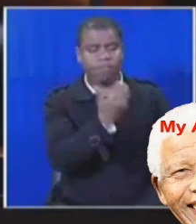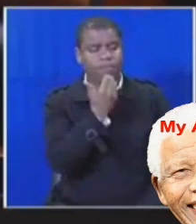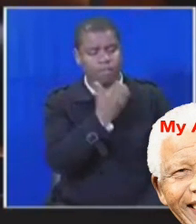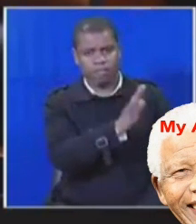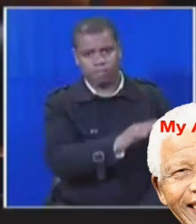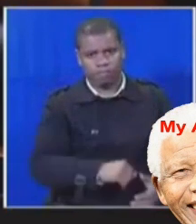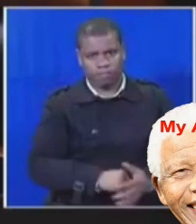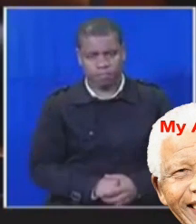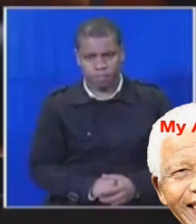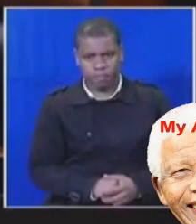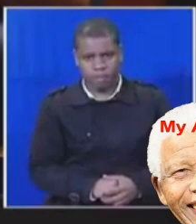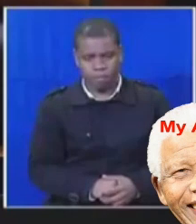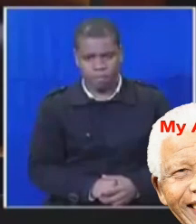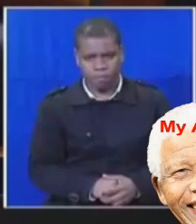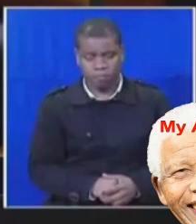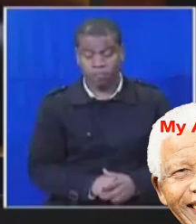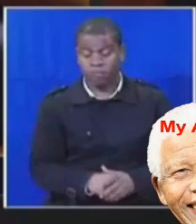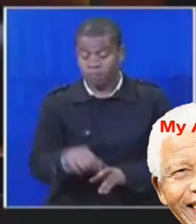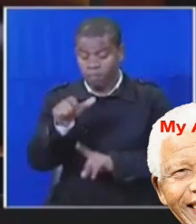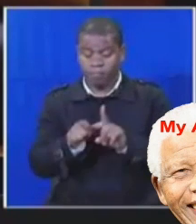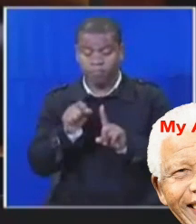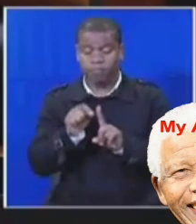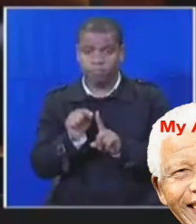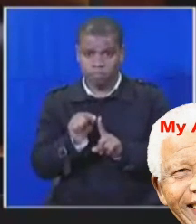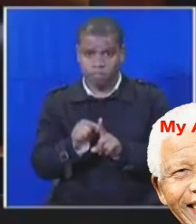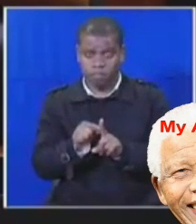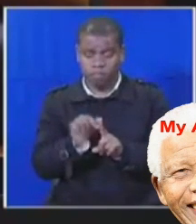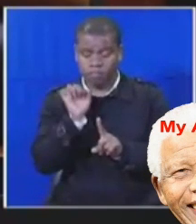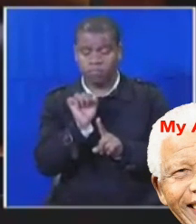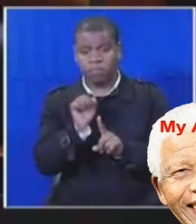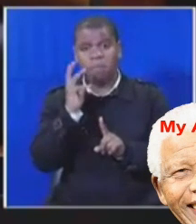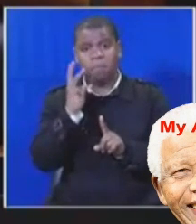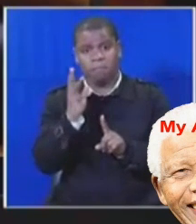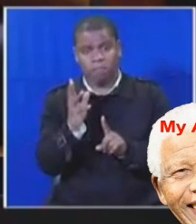Honorable Bongo made in his speech,